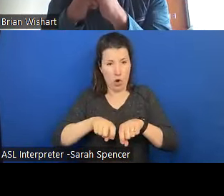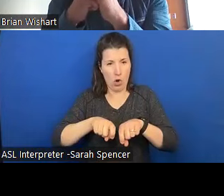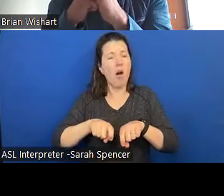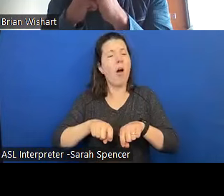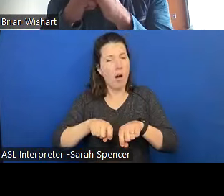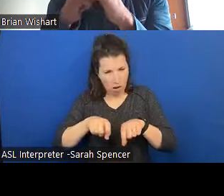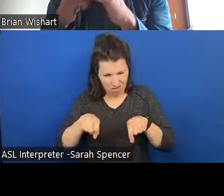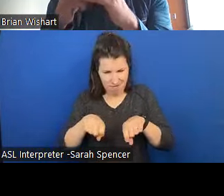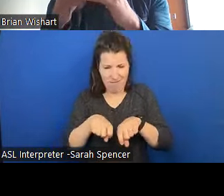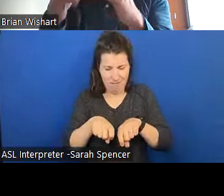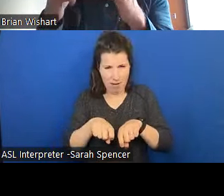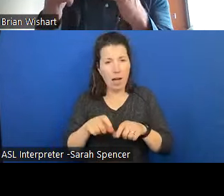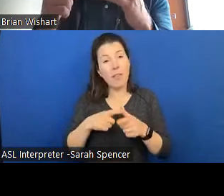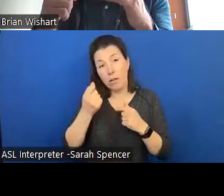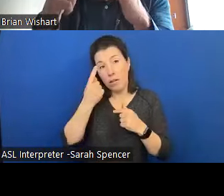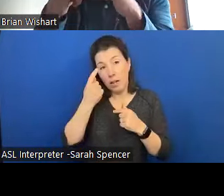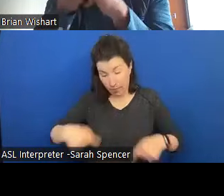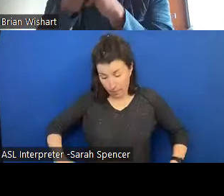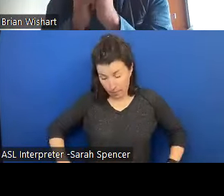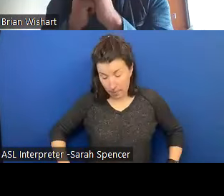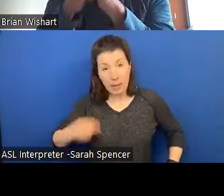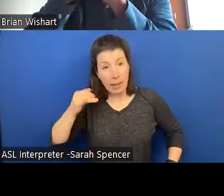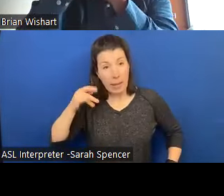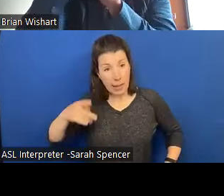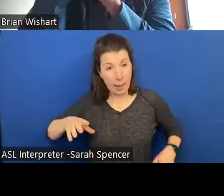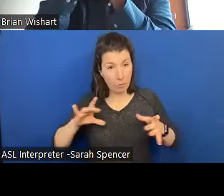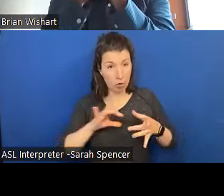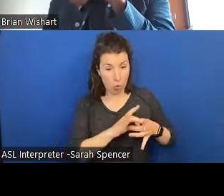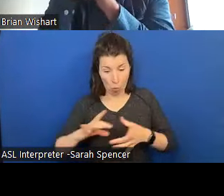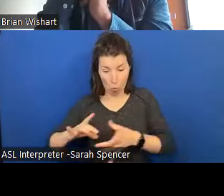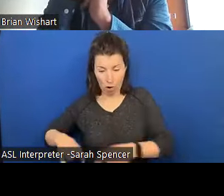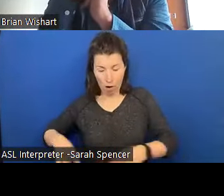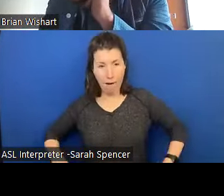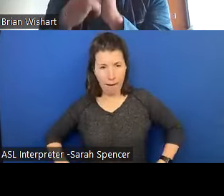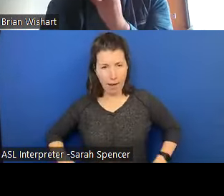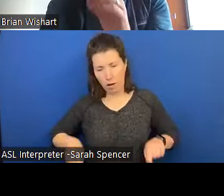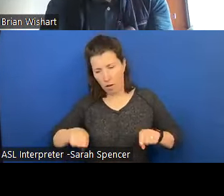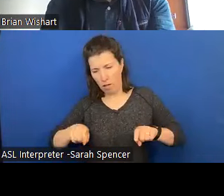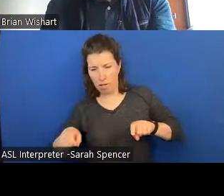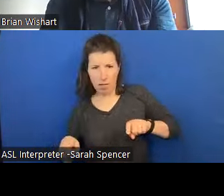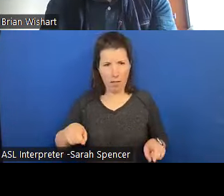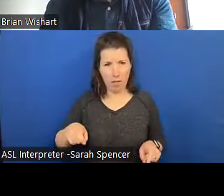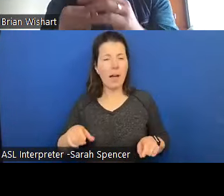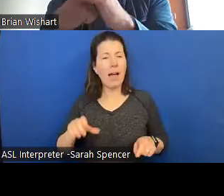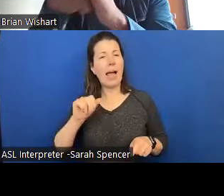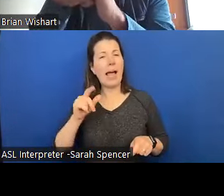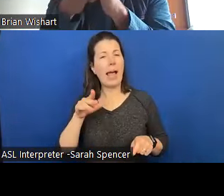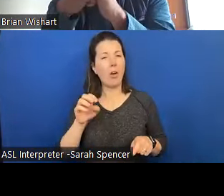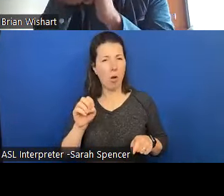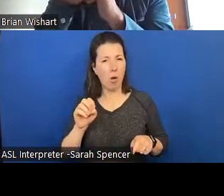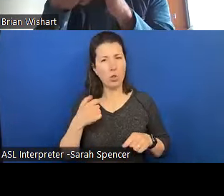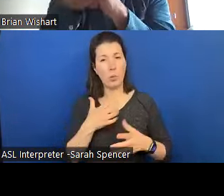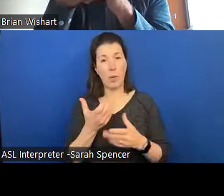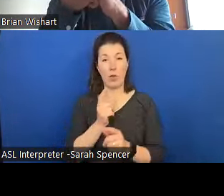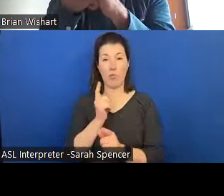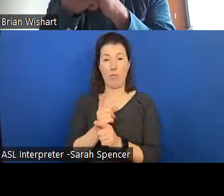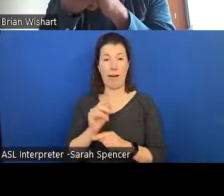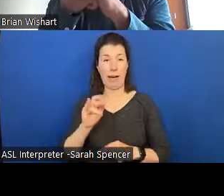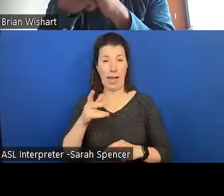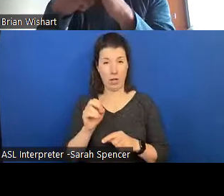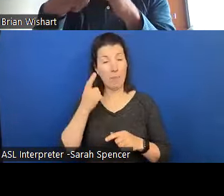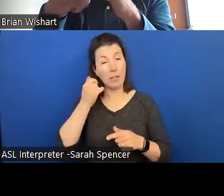joint. And so due to sort of force is how we get the right angles within the hip. So we get this sort of turning in of